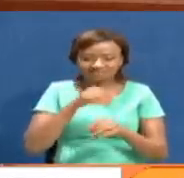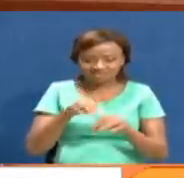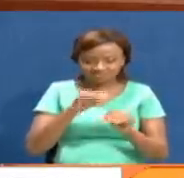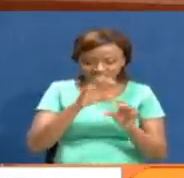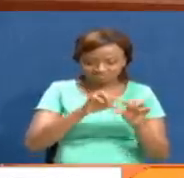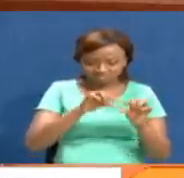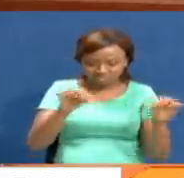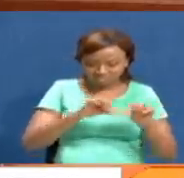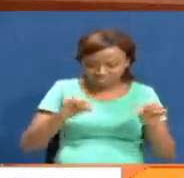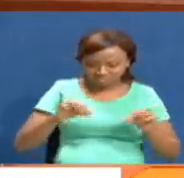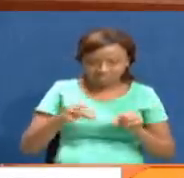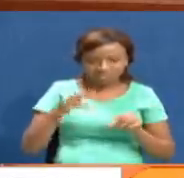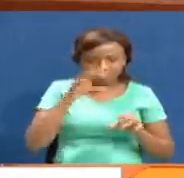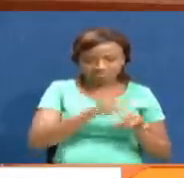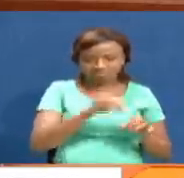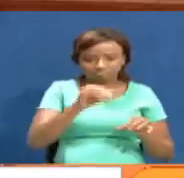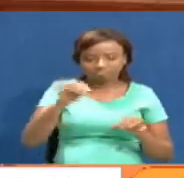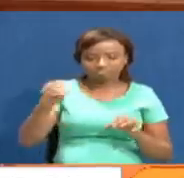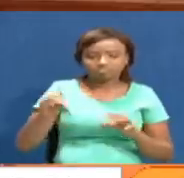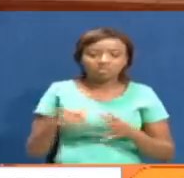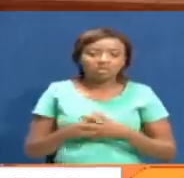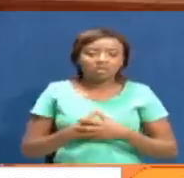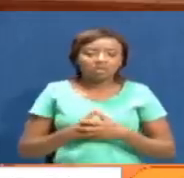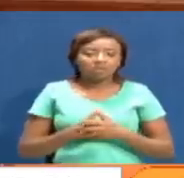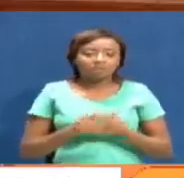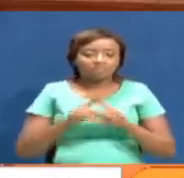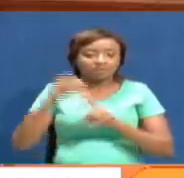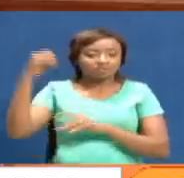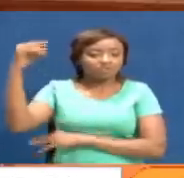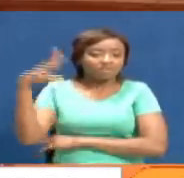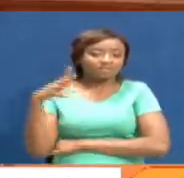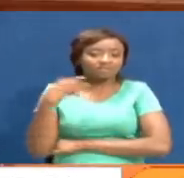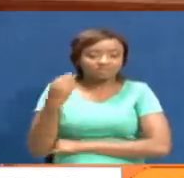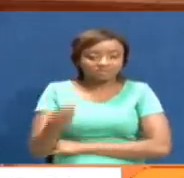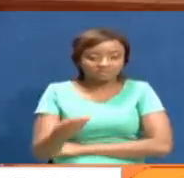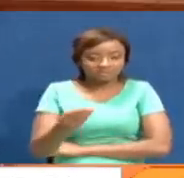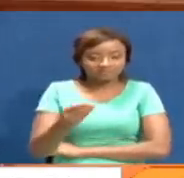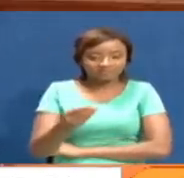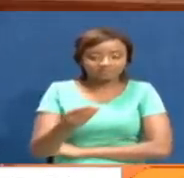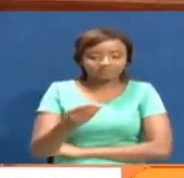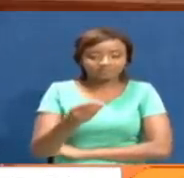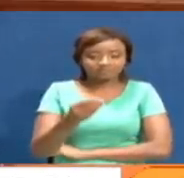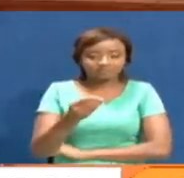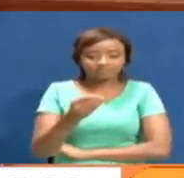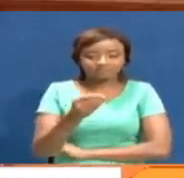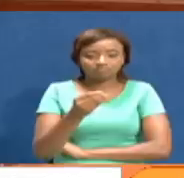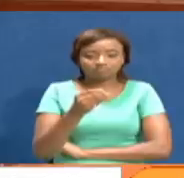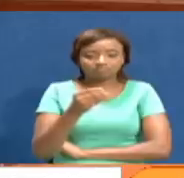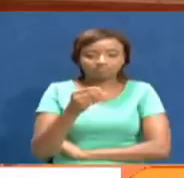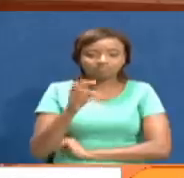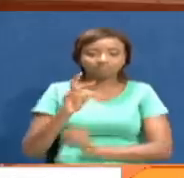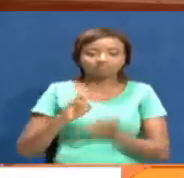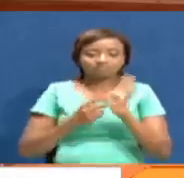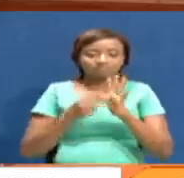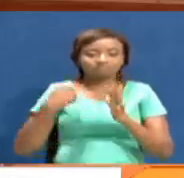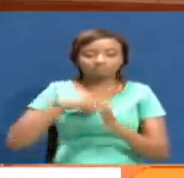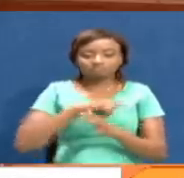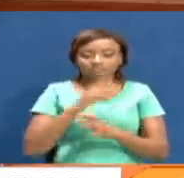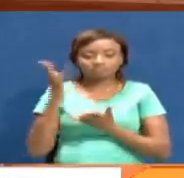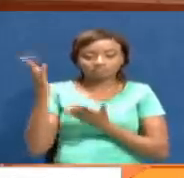were not existent, water lines, and electricity. So we hope within